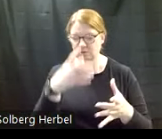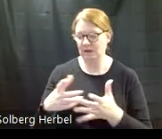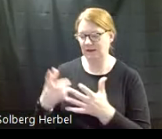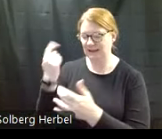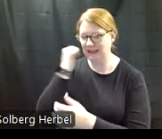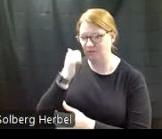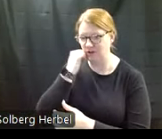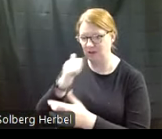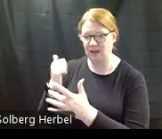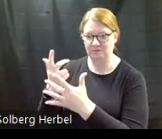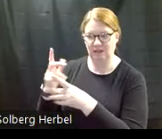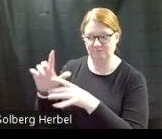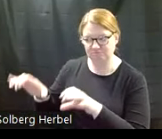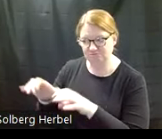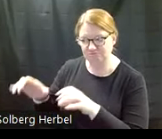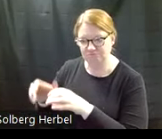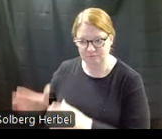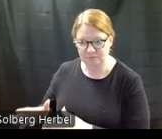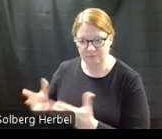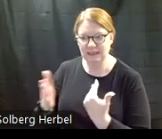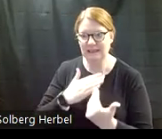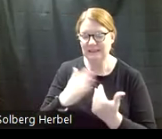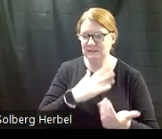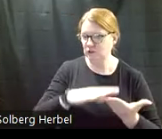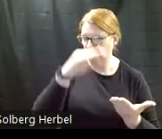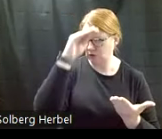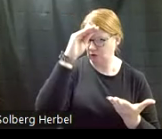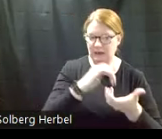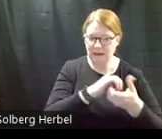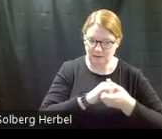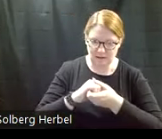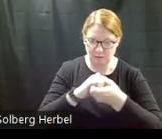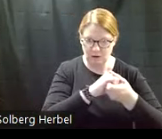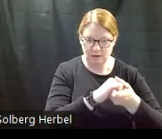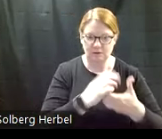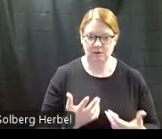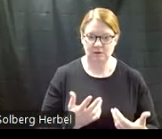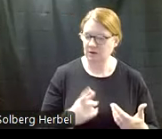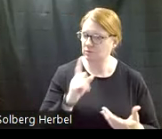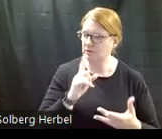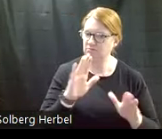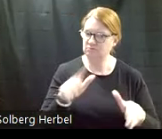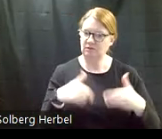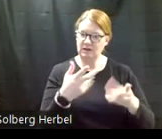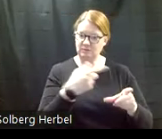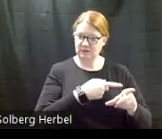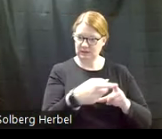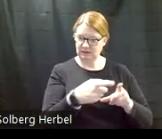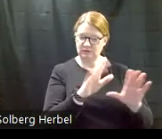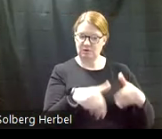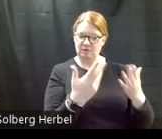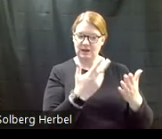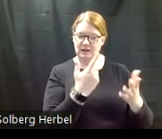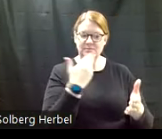through virtual sessions, making it easier to learn and collaborate. It gives professionals the tools to provide better care